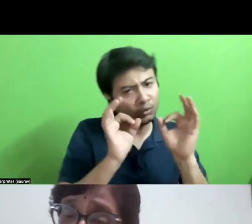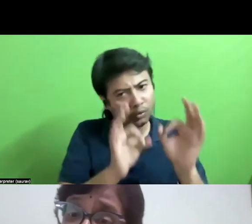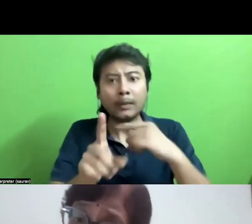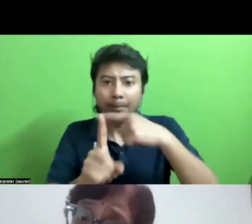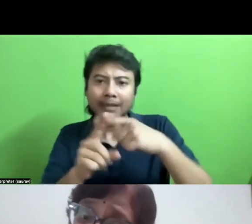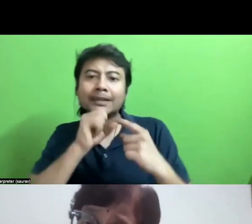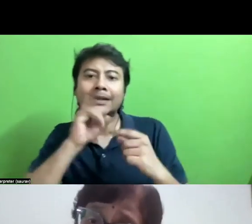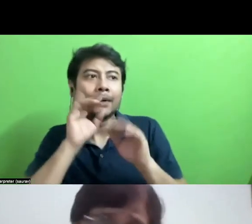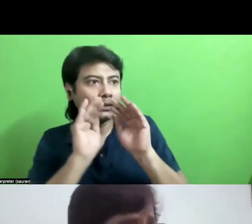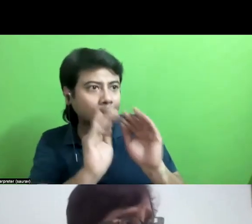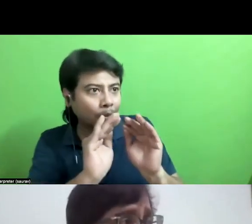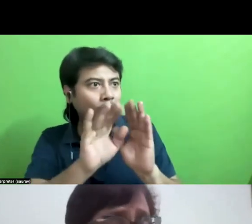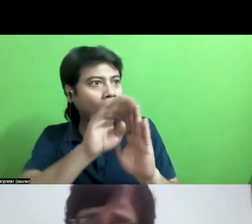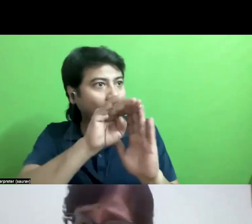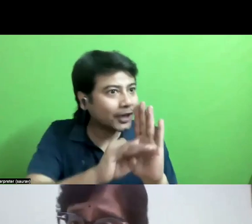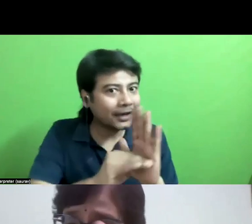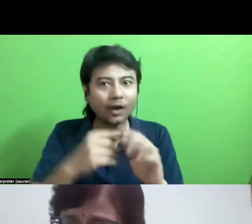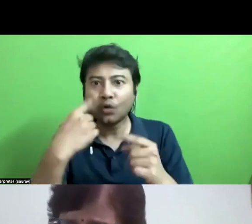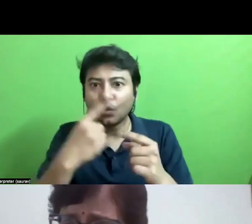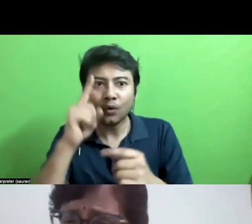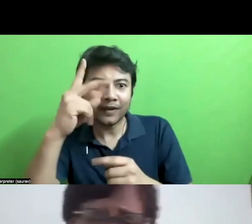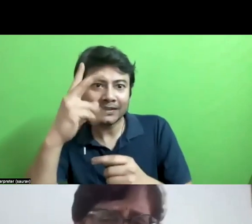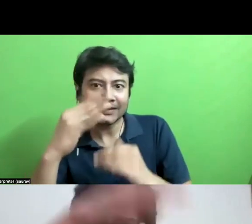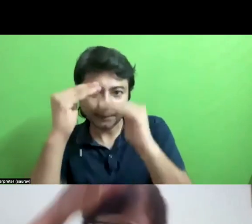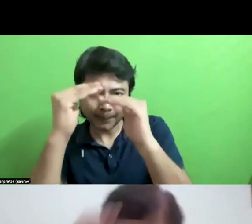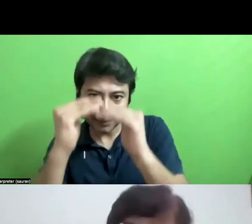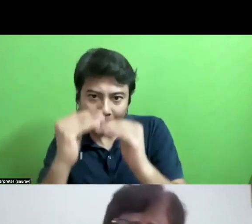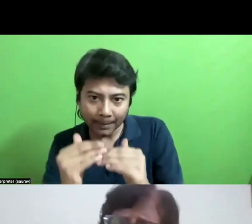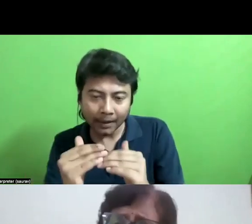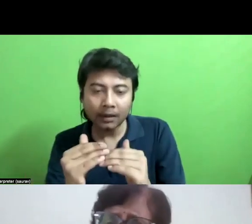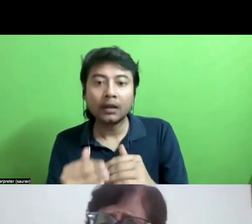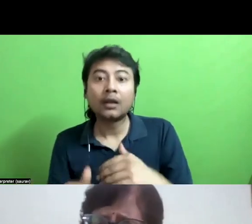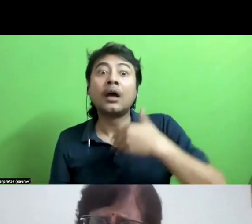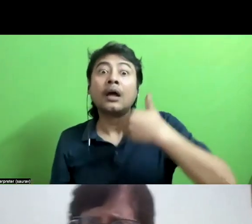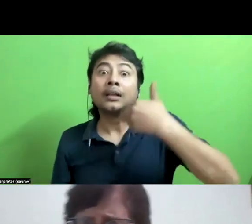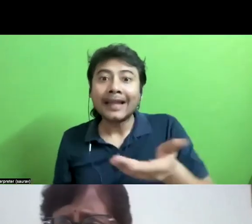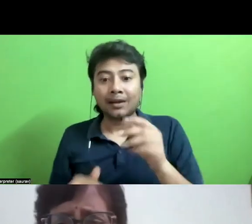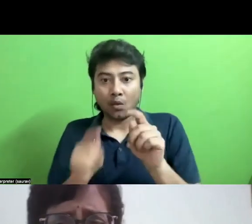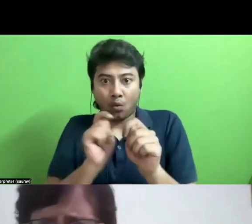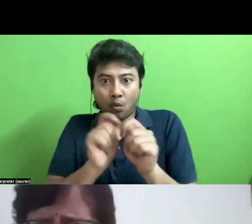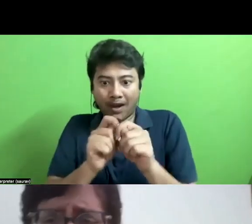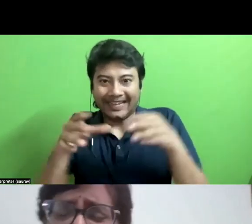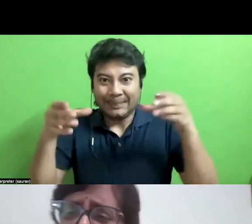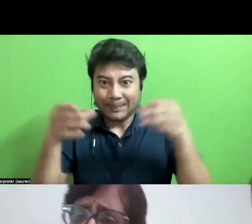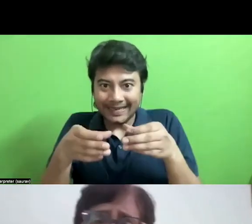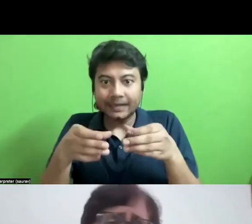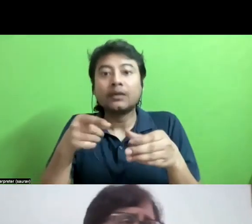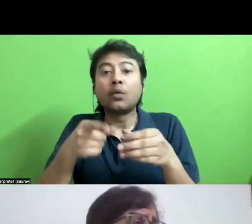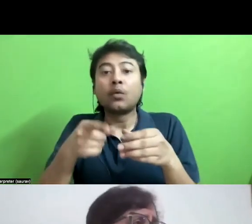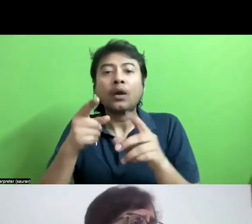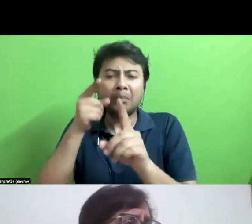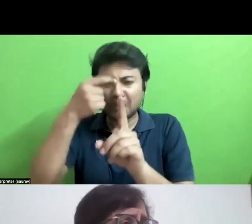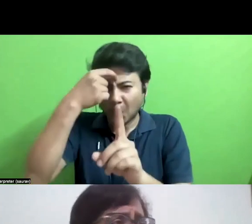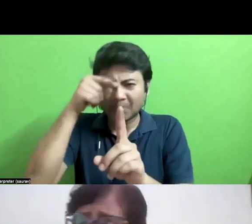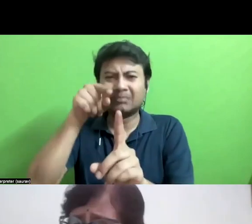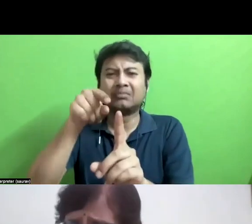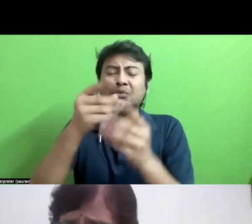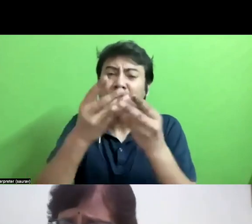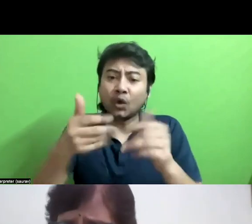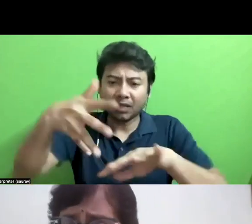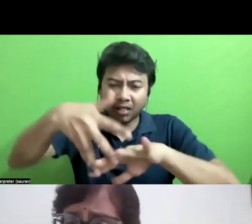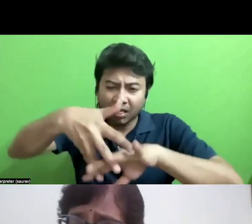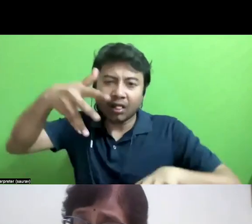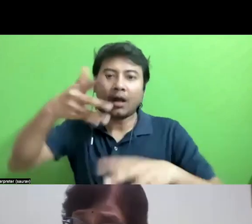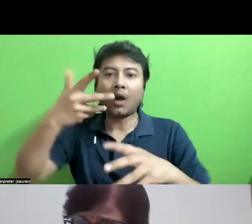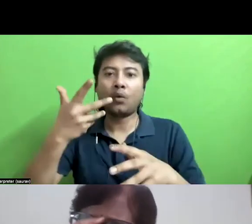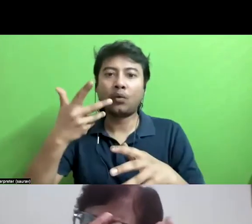meeting. And then we'll actually have a working meeting where we look at solving this. Maybe we are looking at the iceberg. We are talking about how do we do this adaptive leadership on